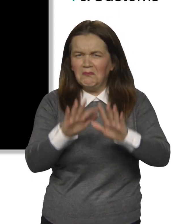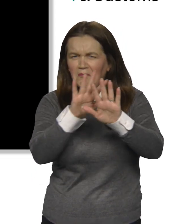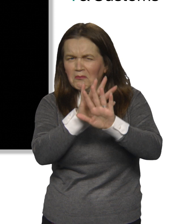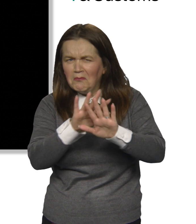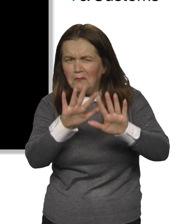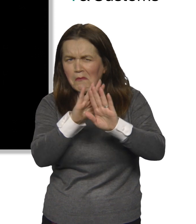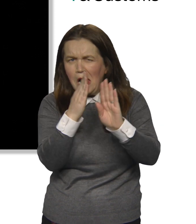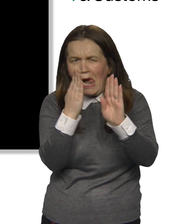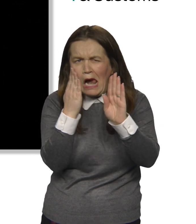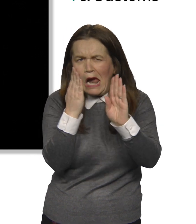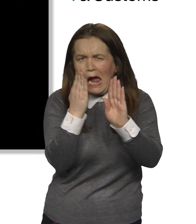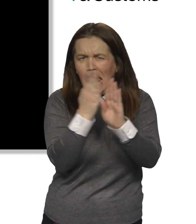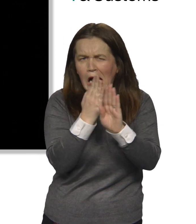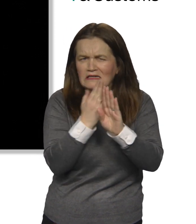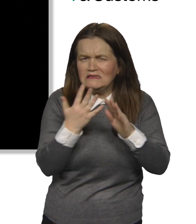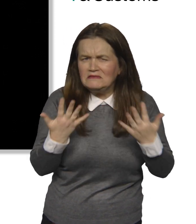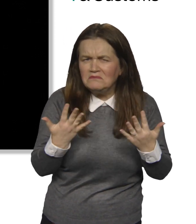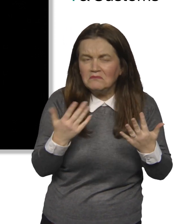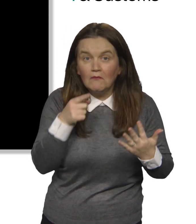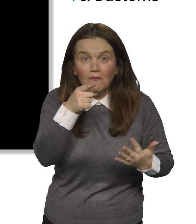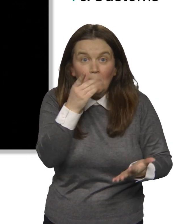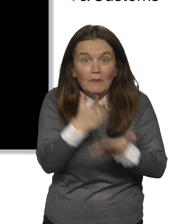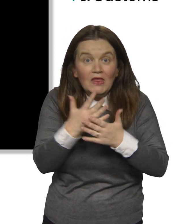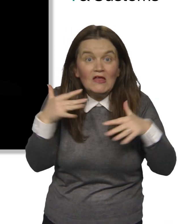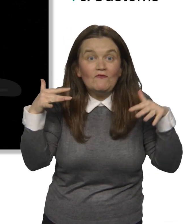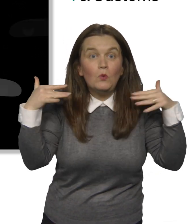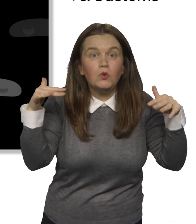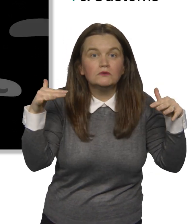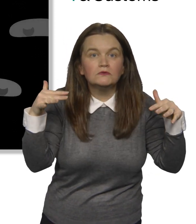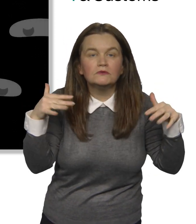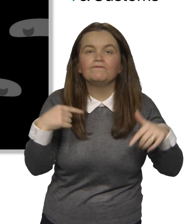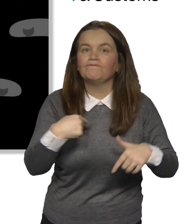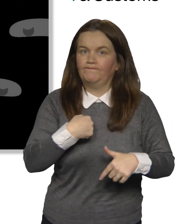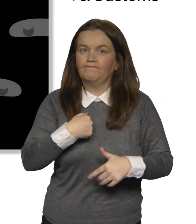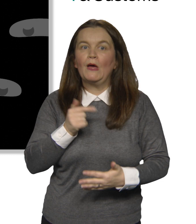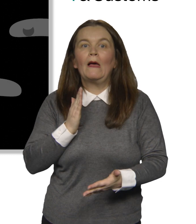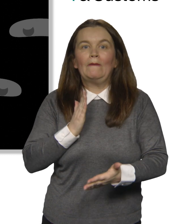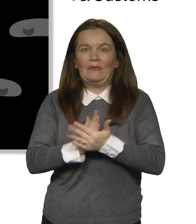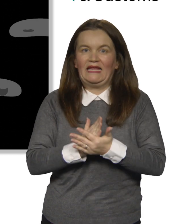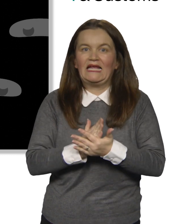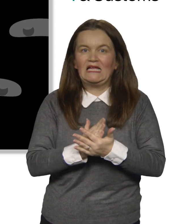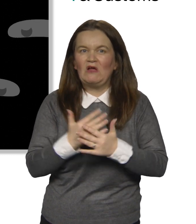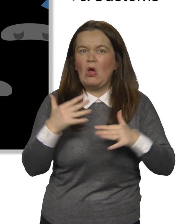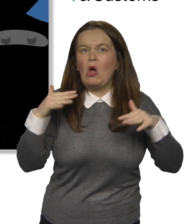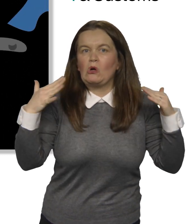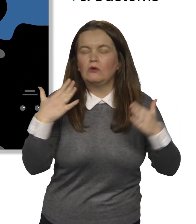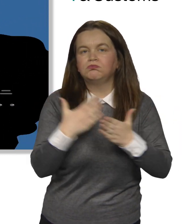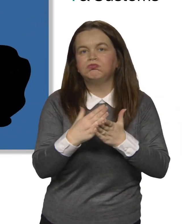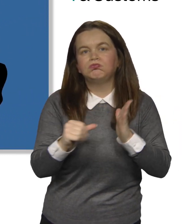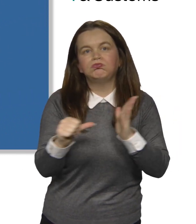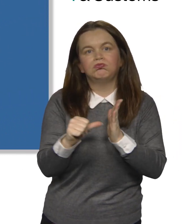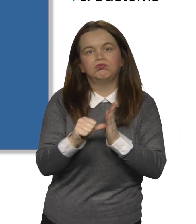There's something lurking in the shadows, just hidden from view. Do you believe in ghosts? Because we